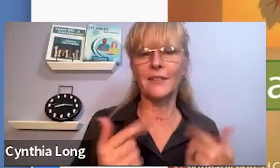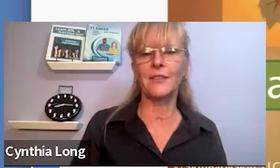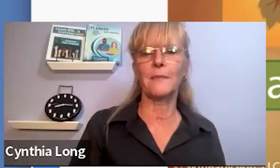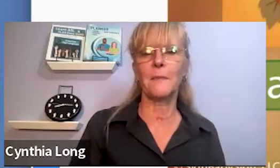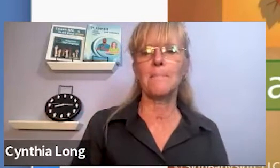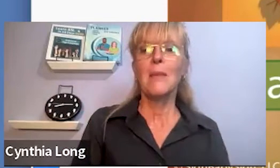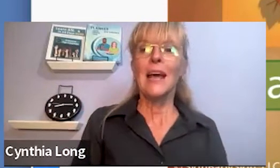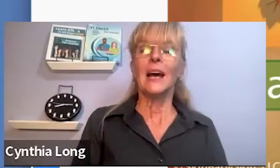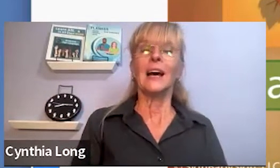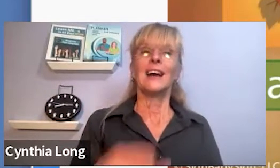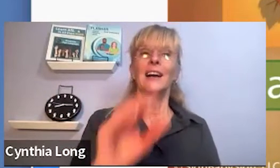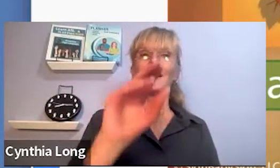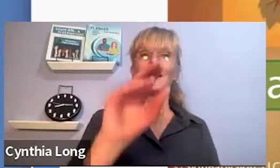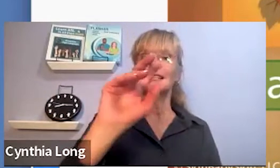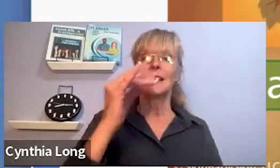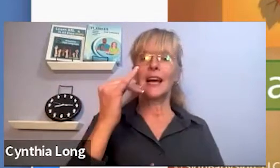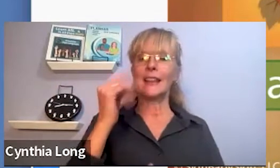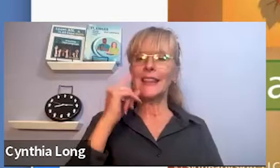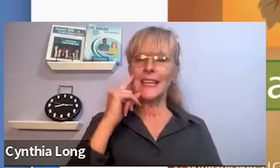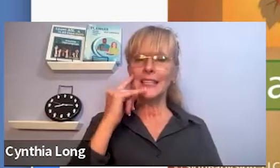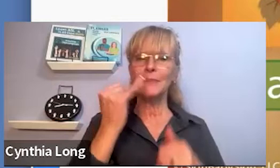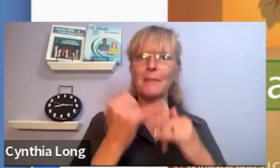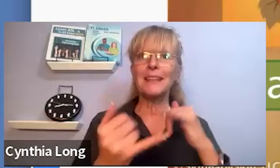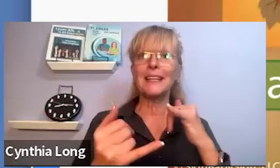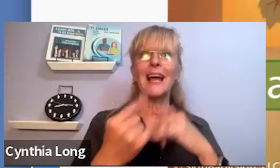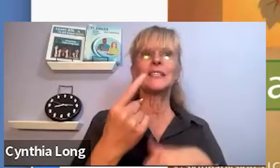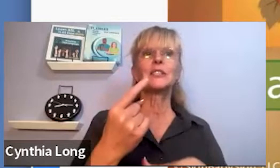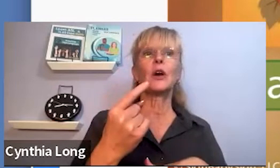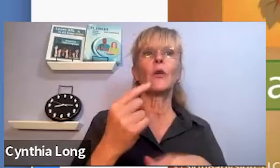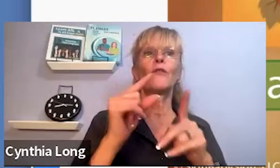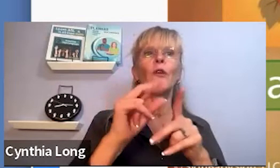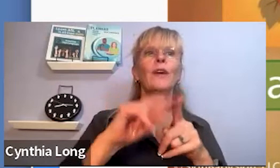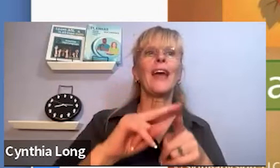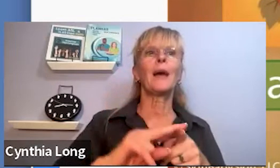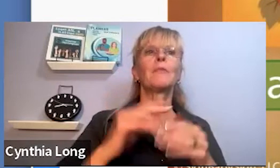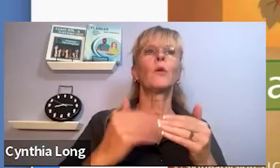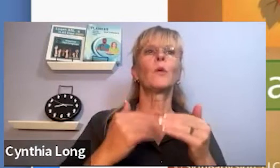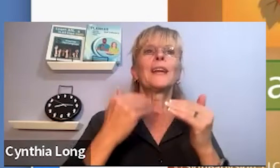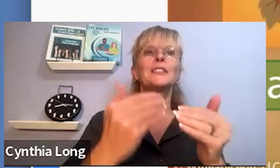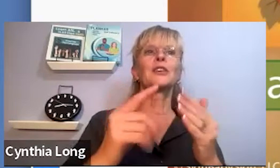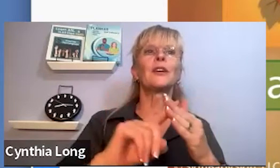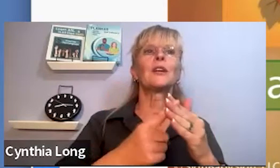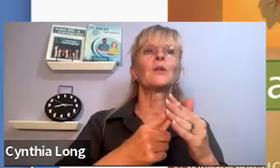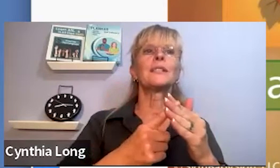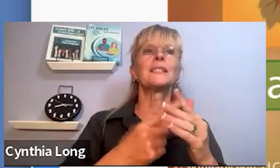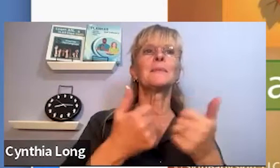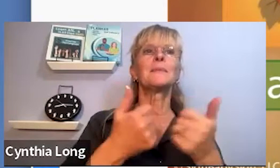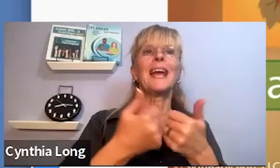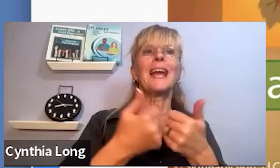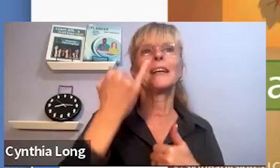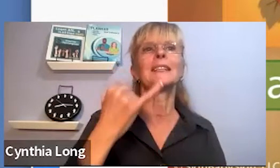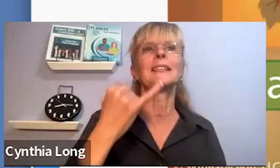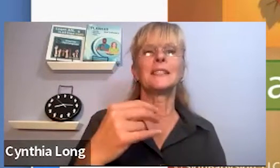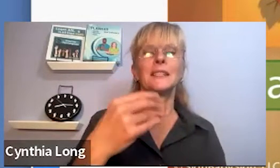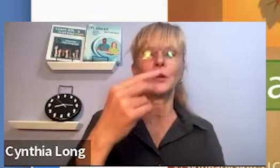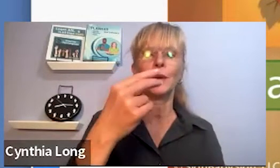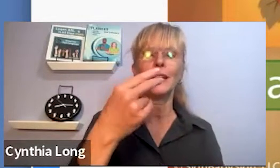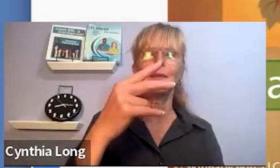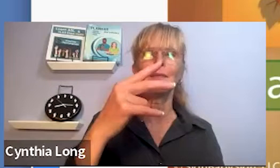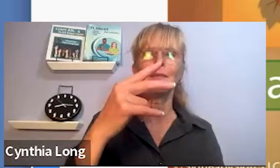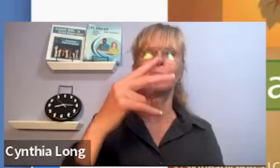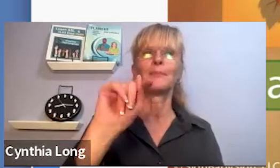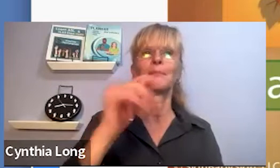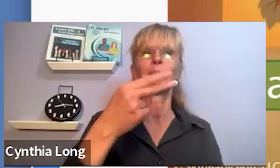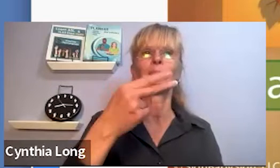you live. All right, I think this might be the last vocab before we get started on some game ideas.